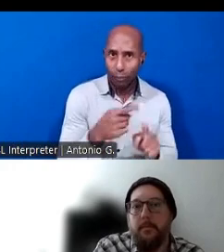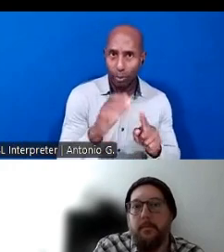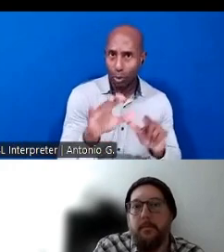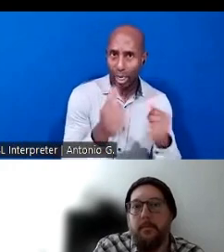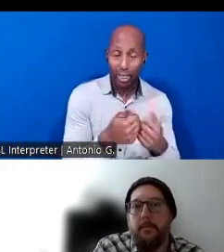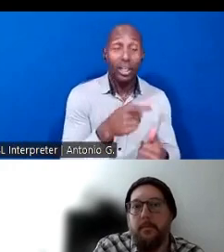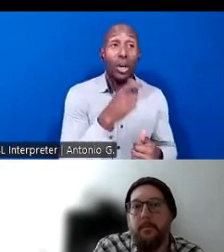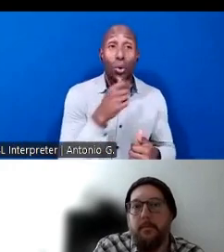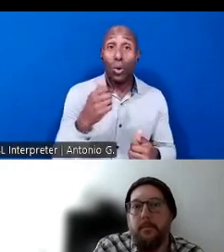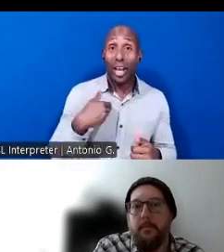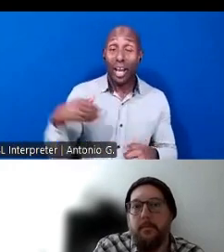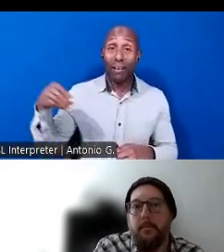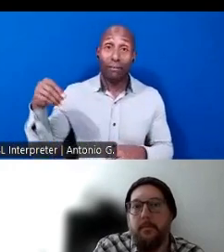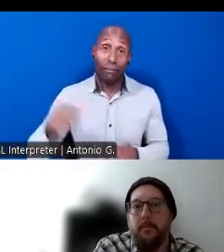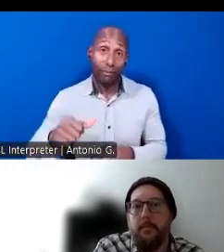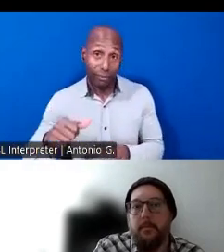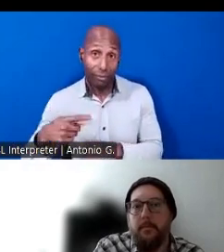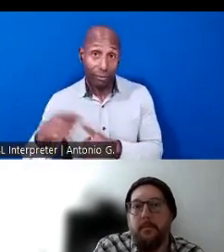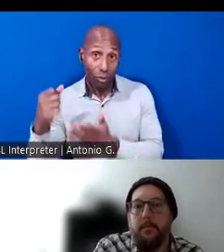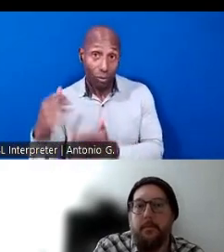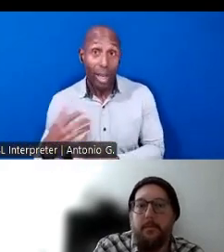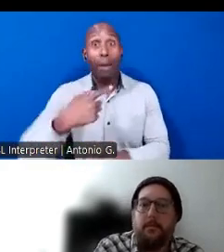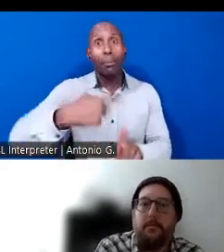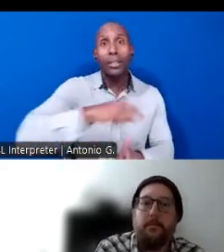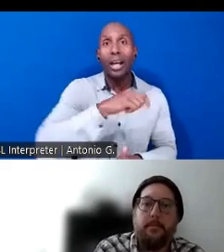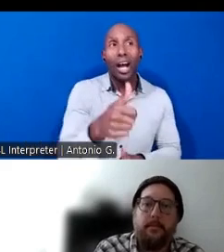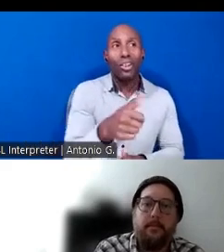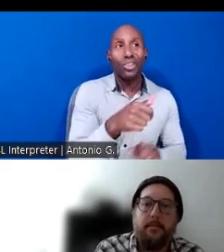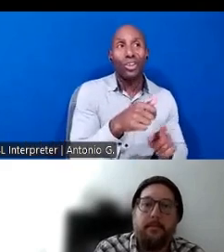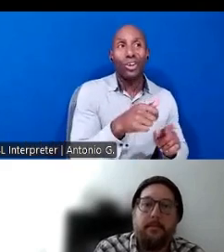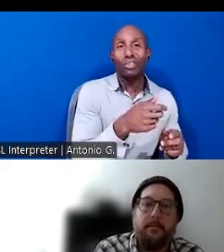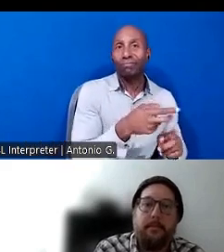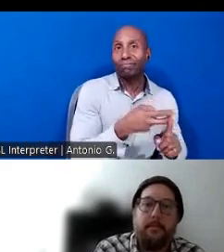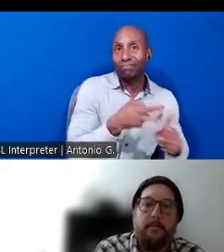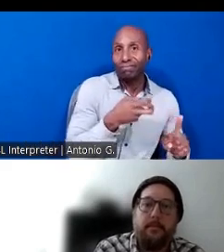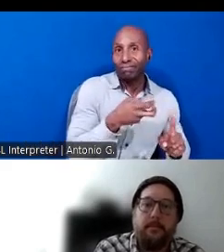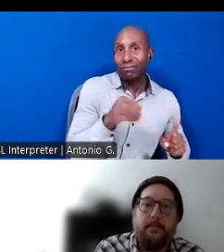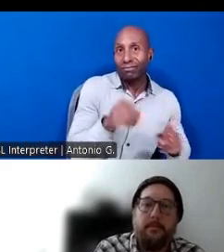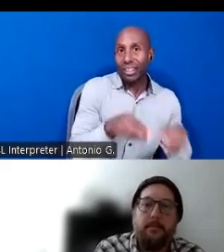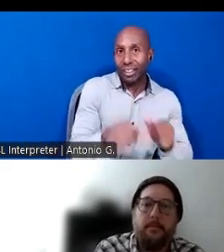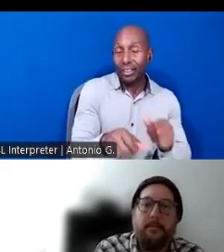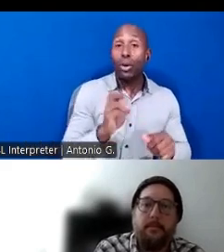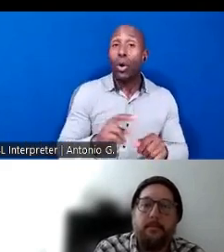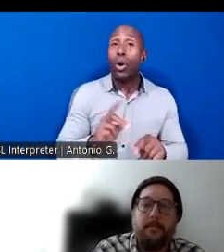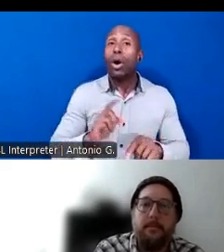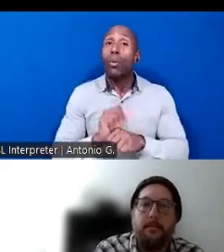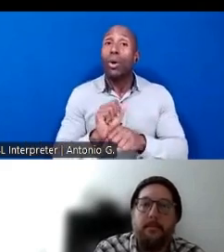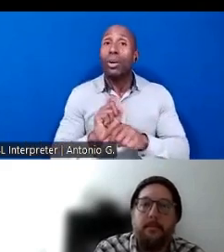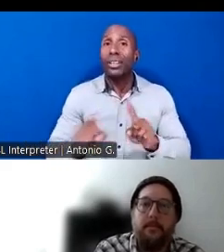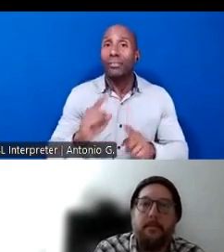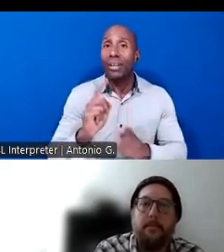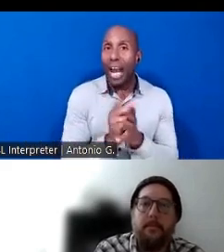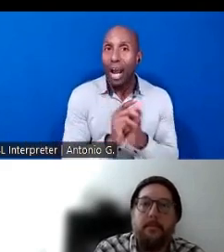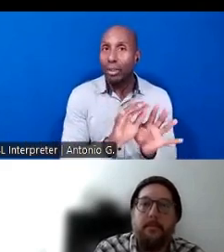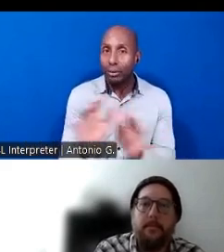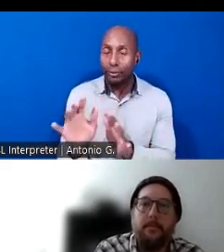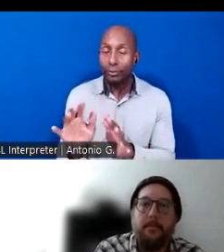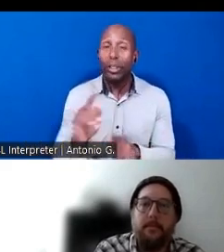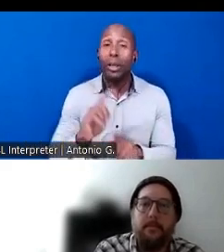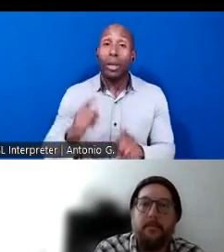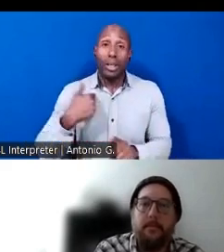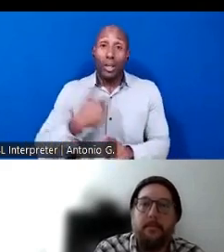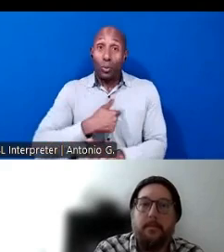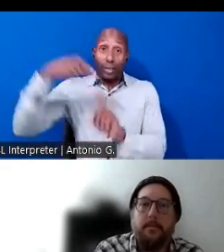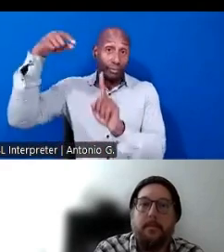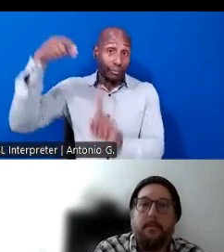and work all kinds of different hours, this, that, and the other thing. But we're basically looking for only people whose FTE,